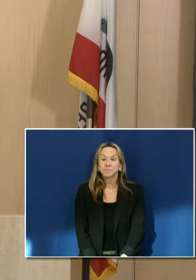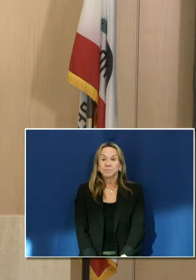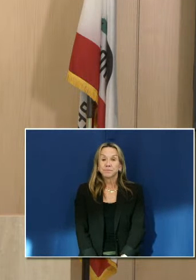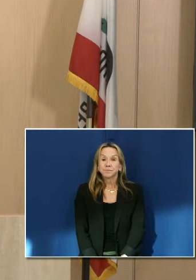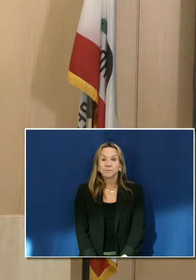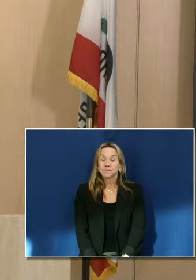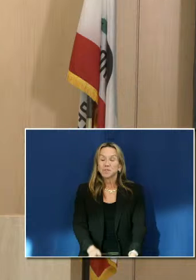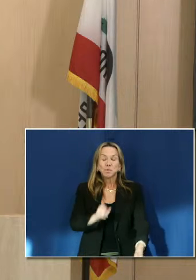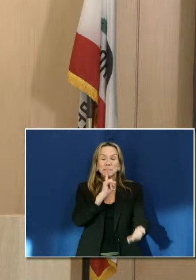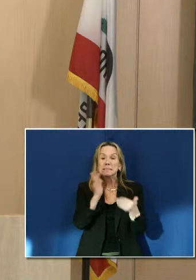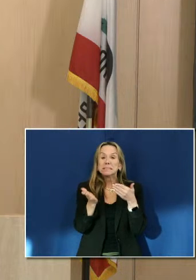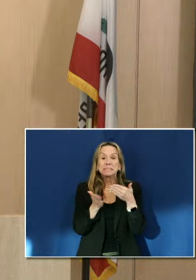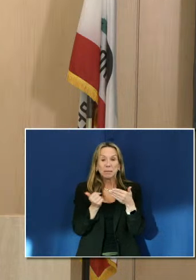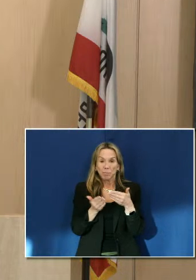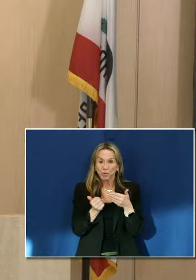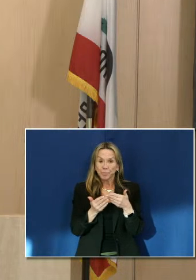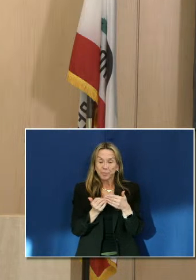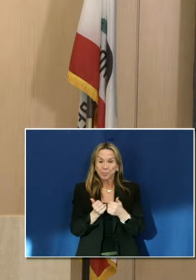This is a simple thing to do.